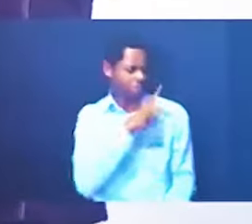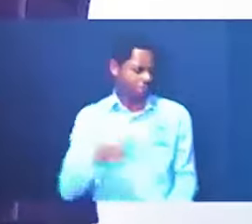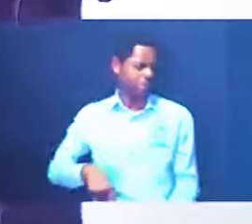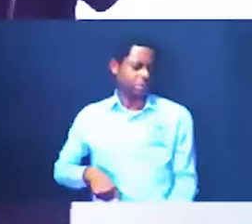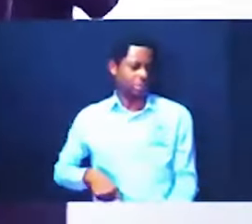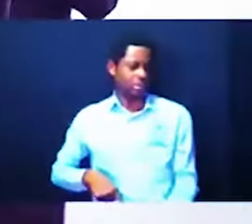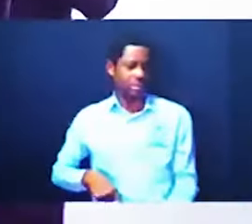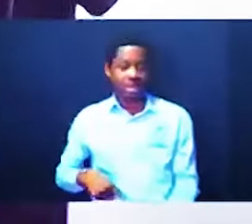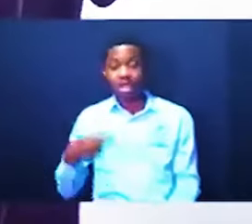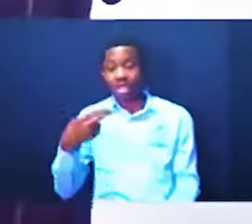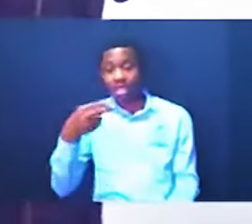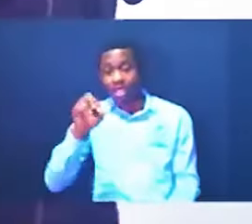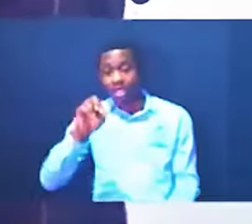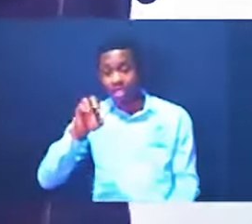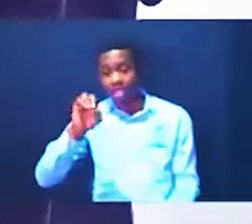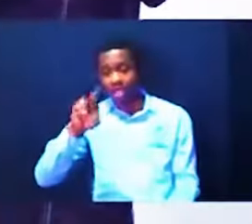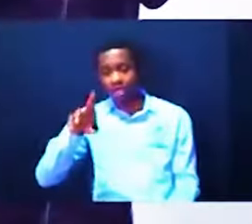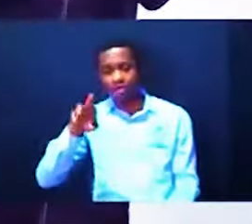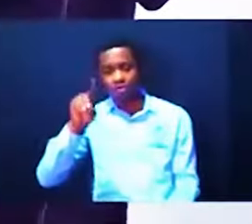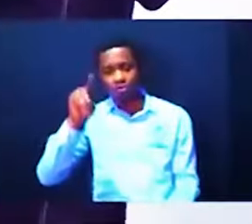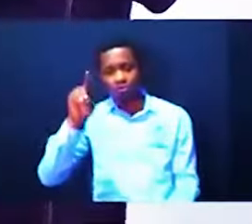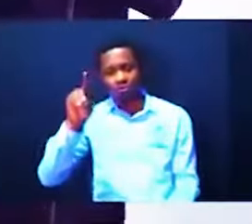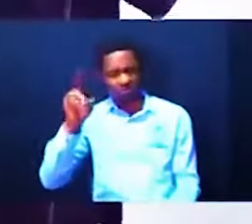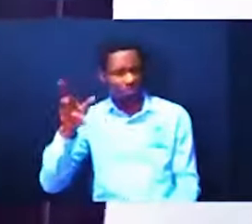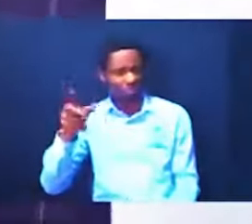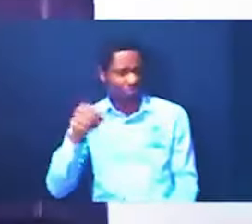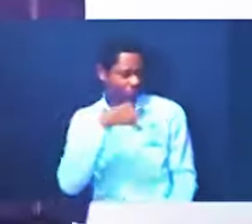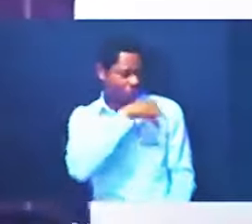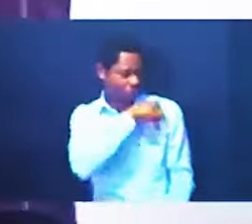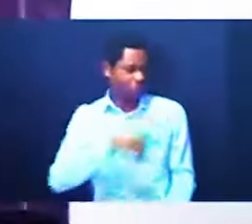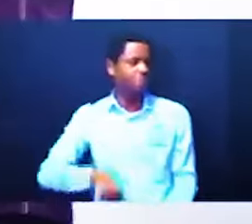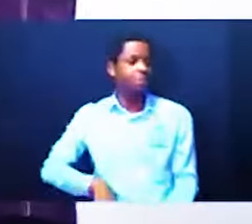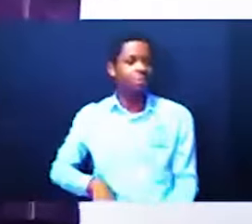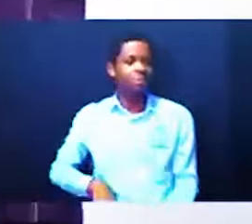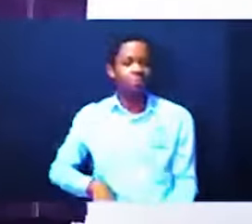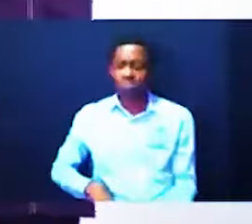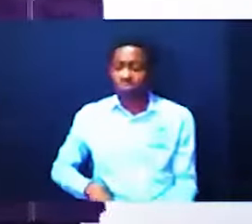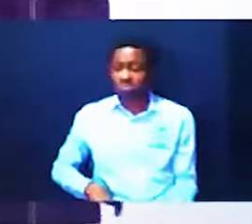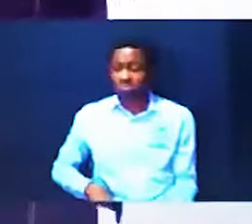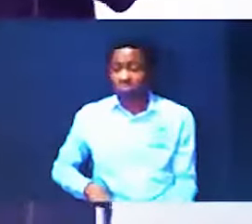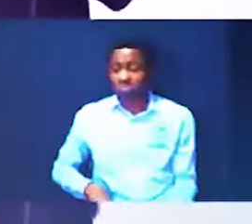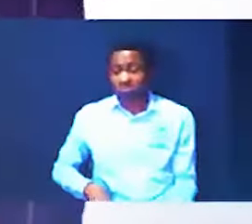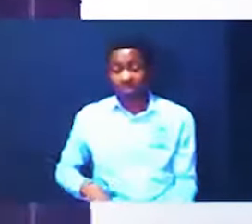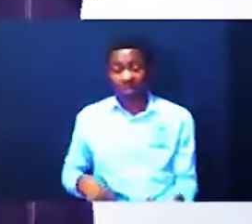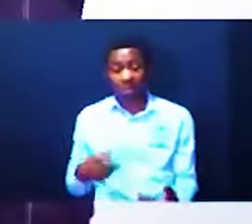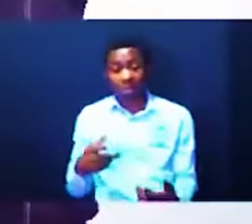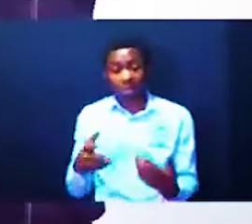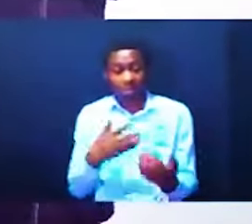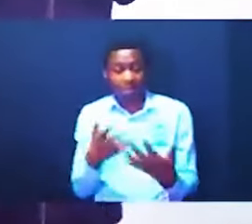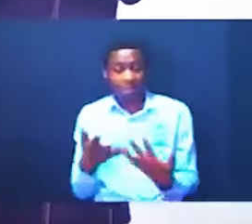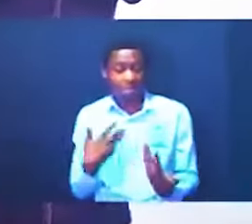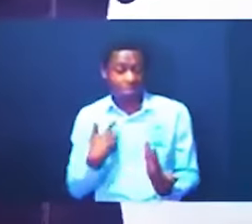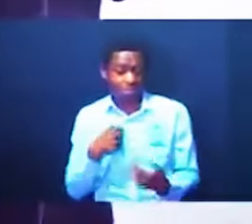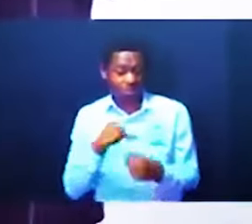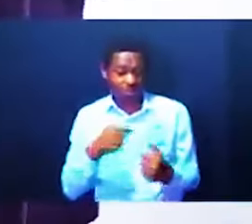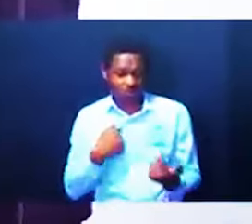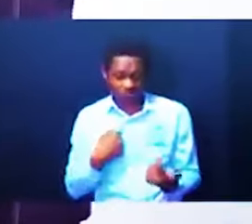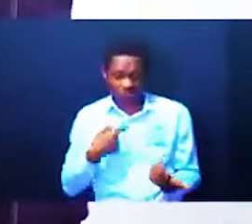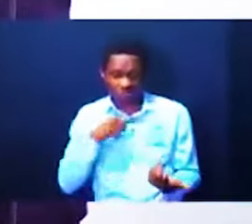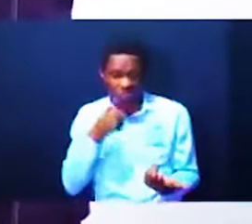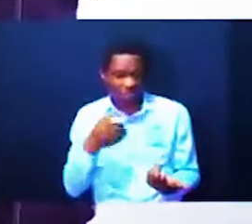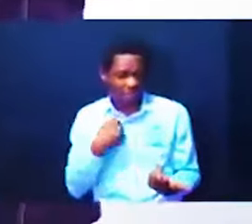Herodia, na oyohima. What about those of us who are not royals? Na yen, what papa, should we do? Yen nyadisi, yedi.